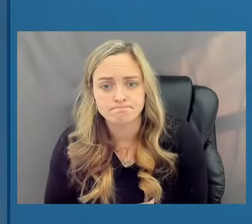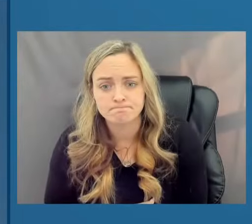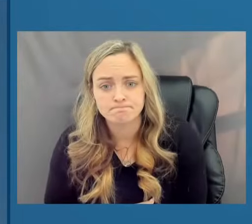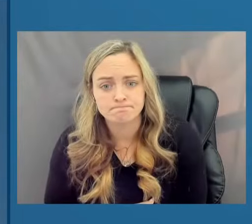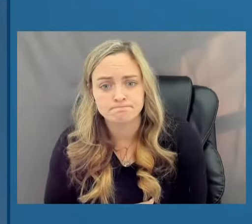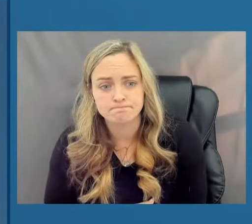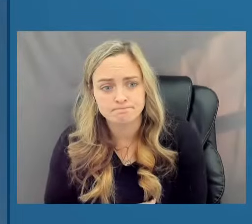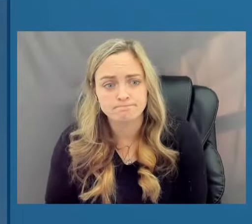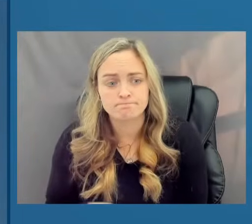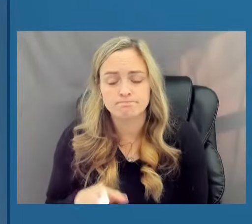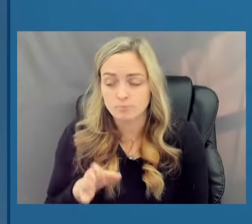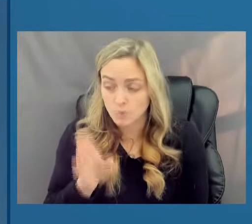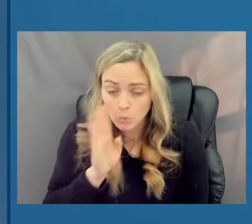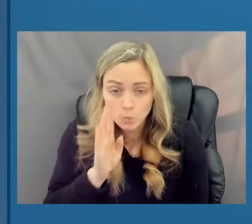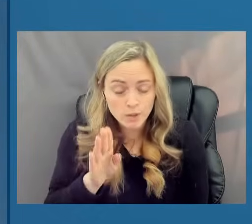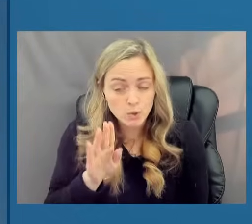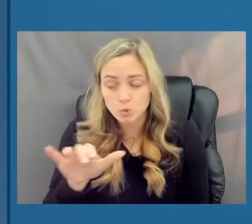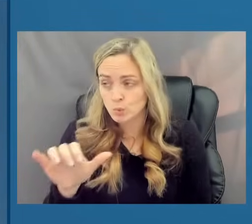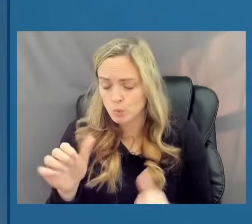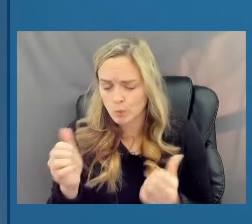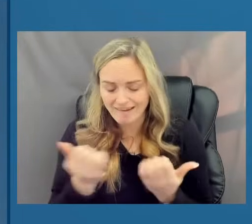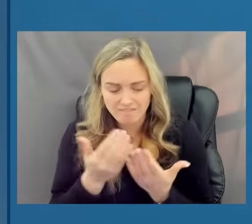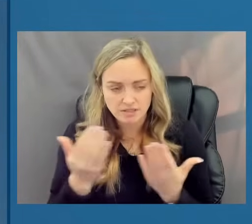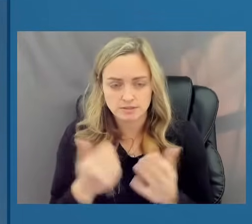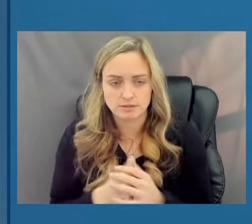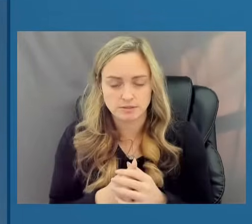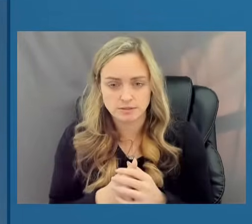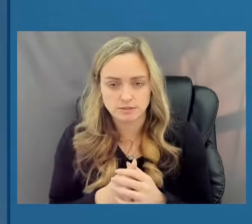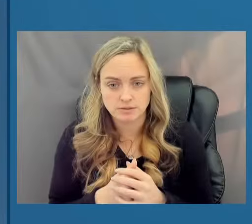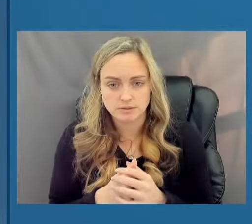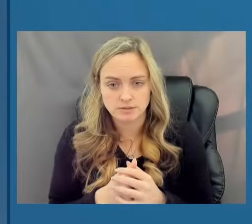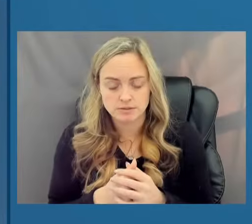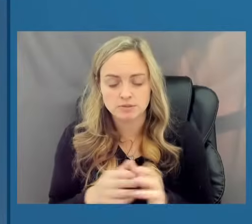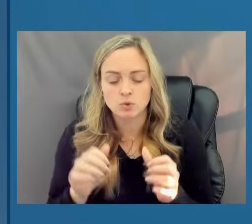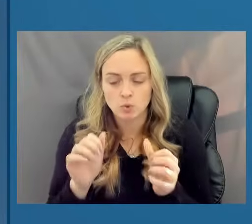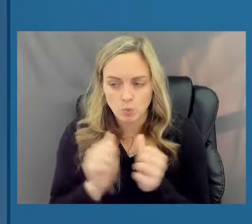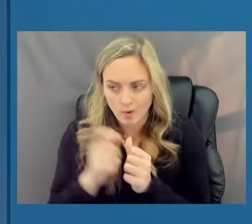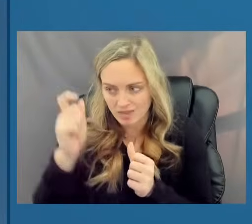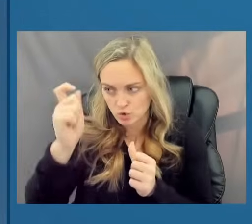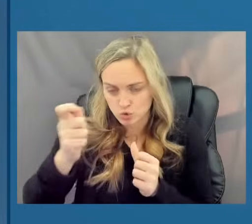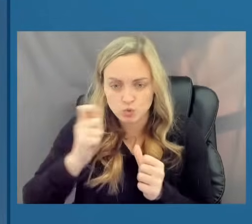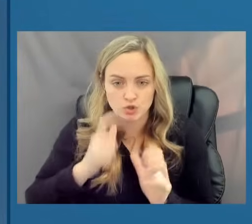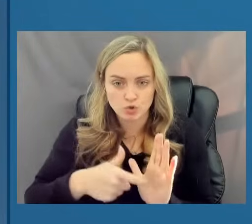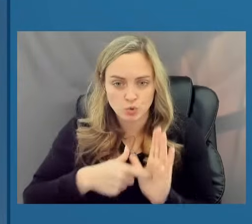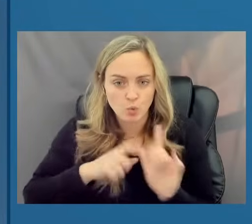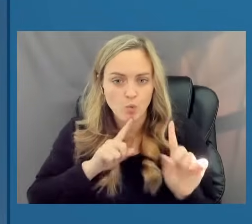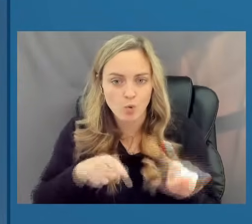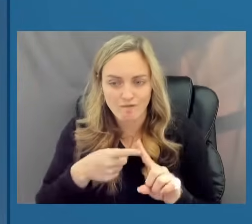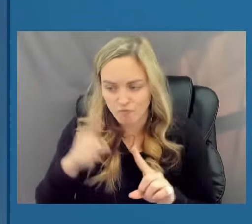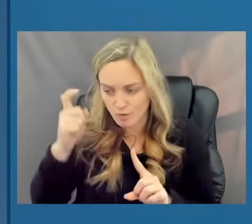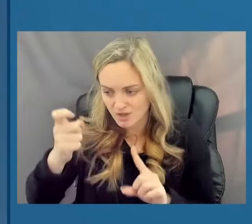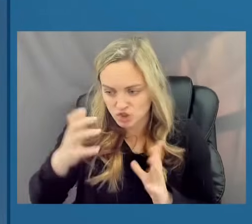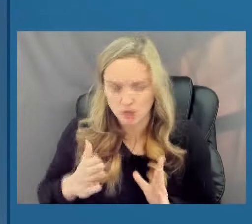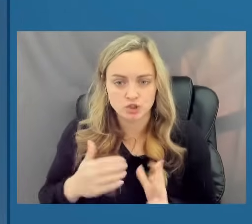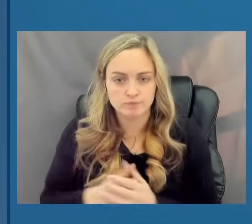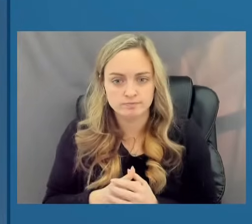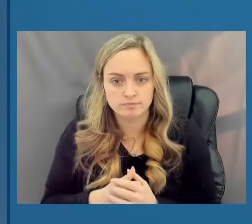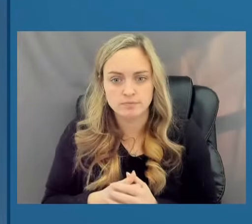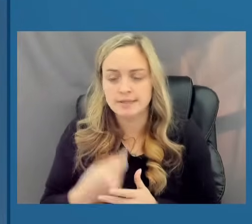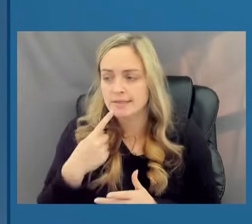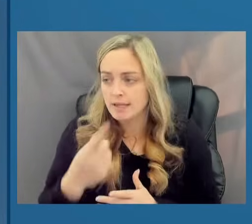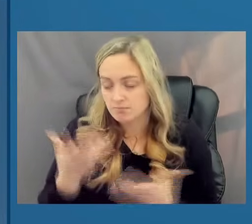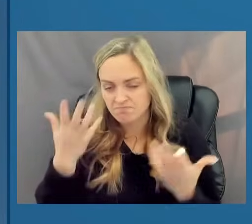And you will do everything only with a judicial order, an order from a judge who says there has been a crime